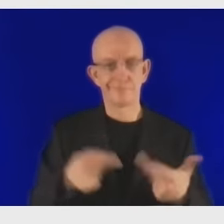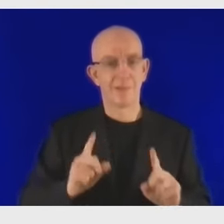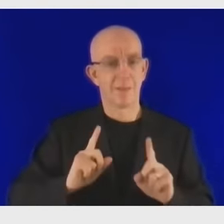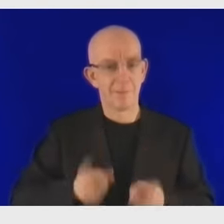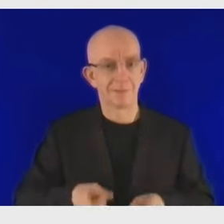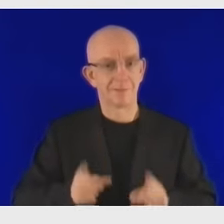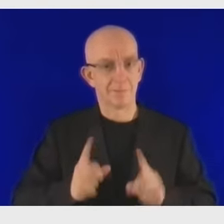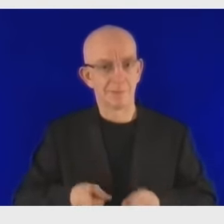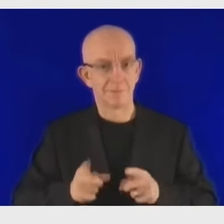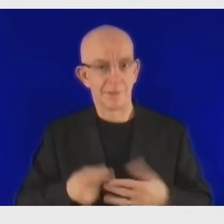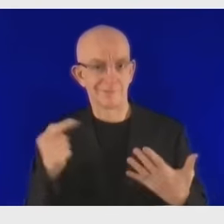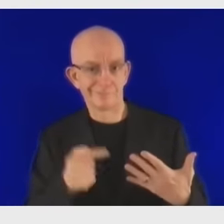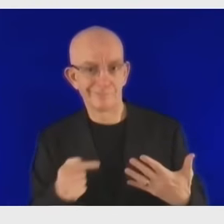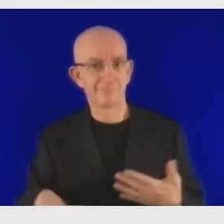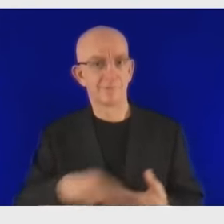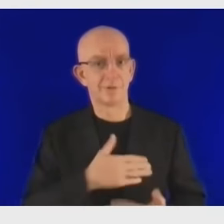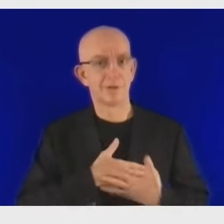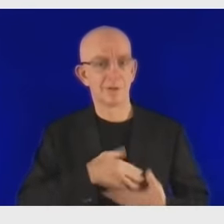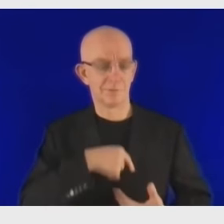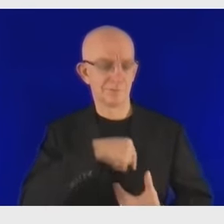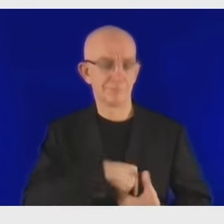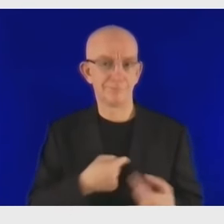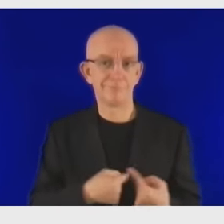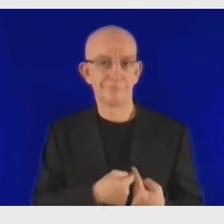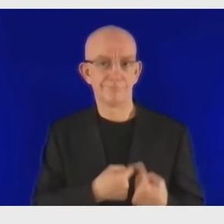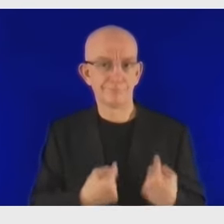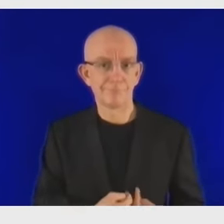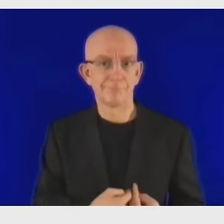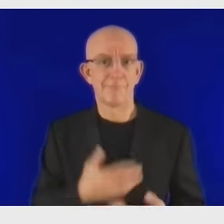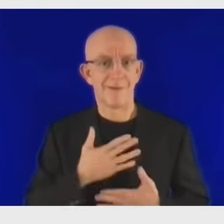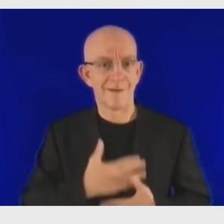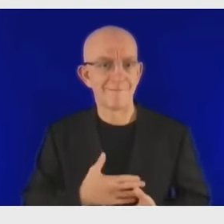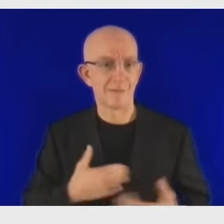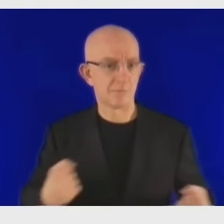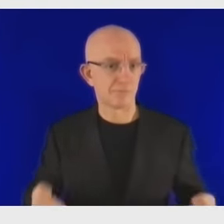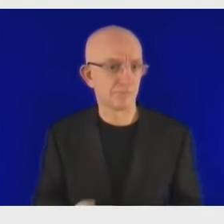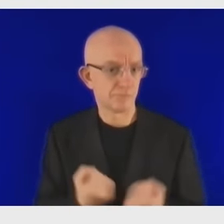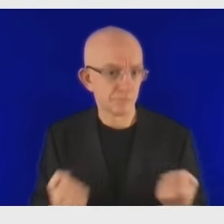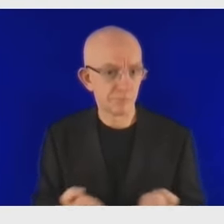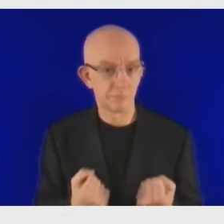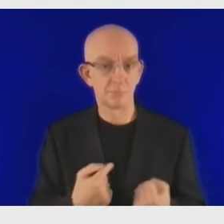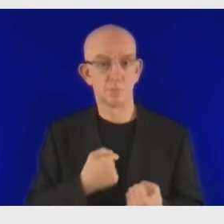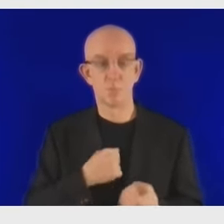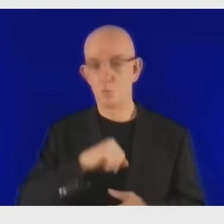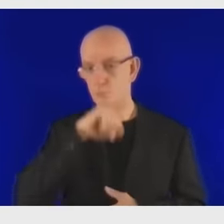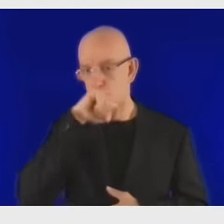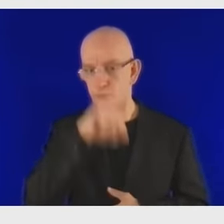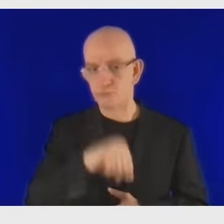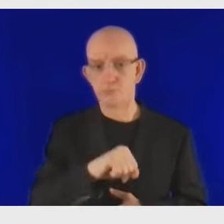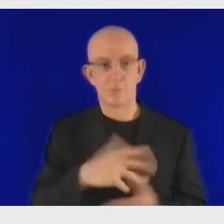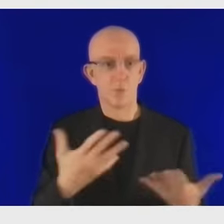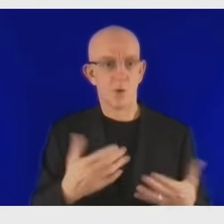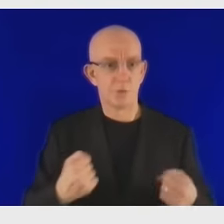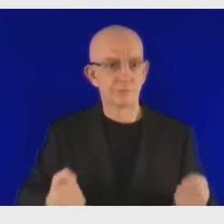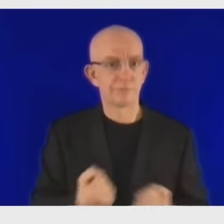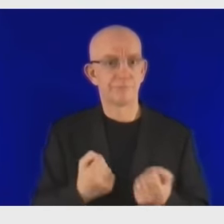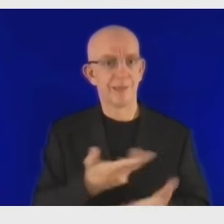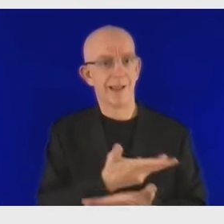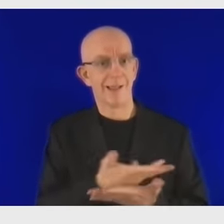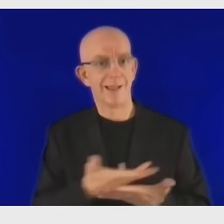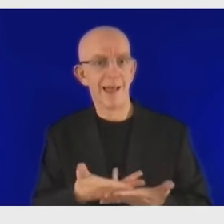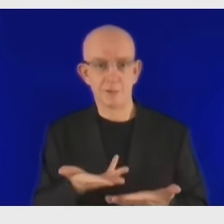So I'm really loving the strength of the language that you're using around ensuring that we're calling out bad behavior, but more importantly, that we're supporting